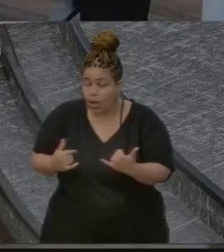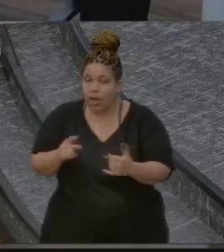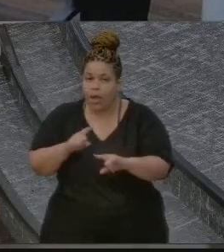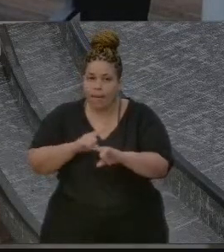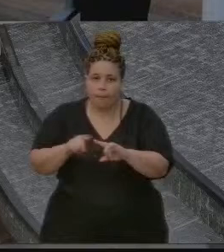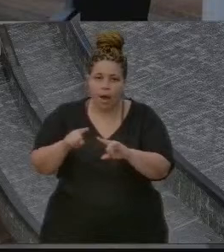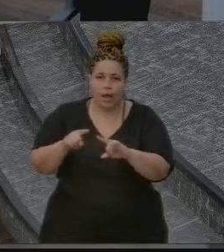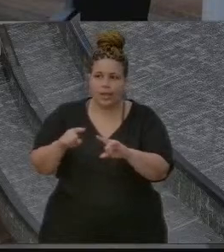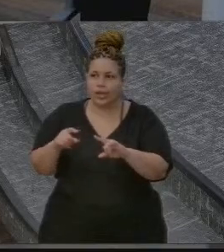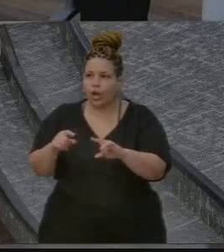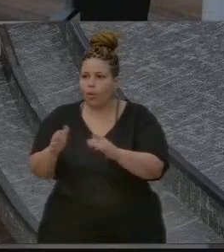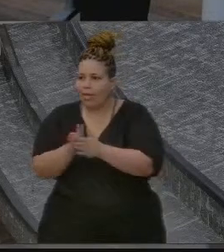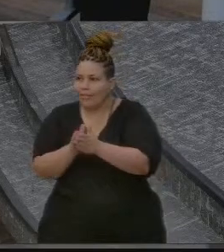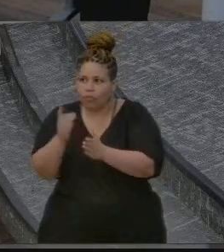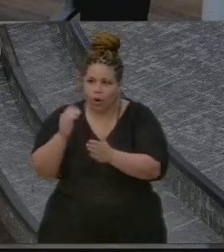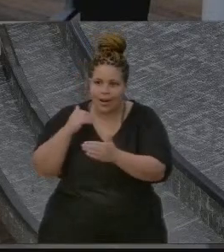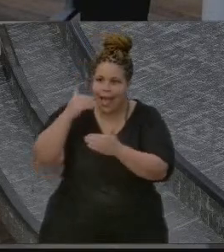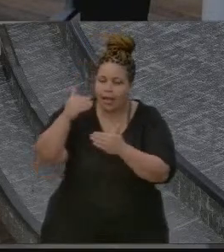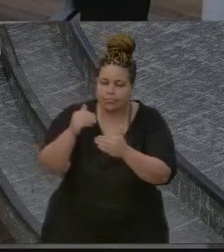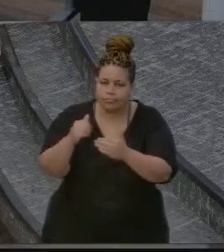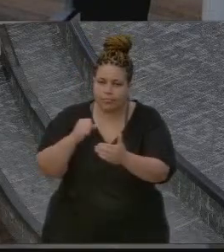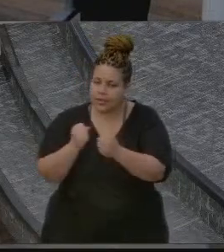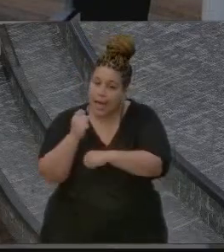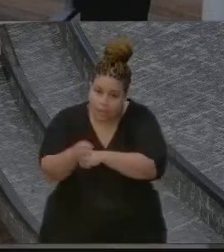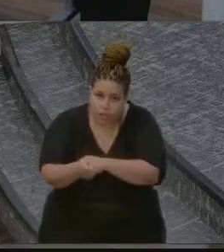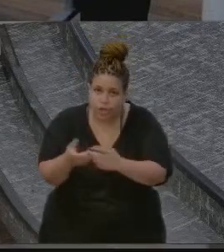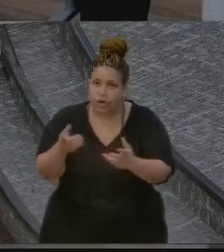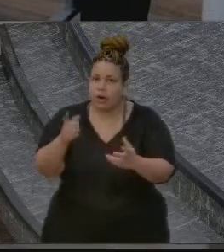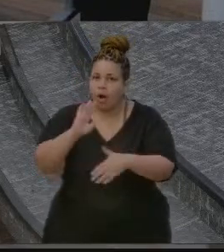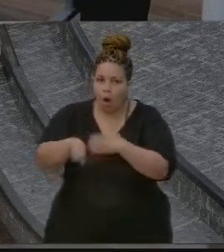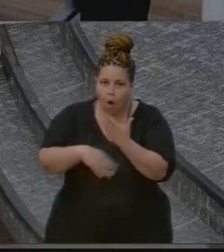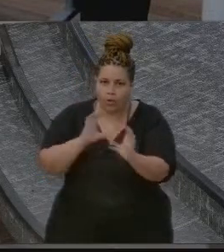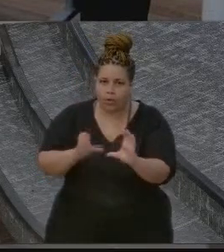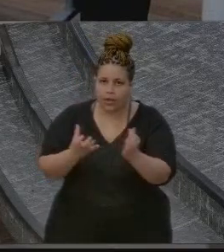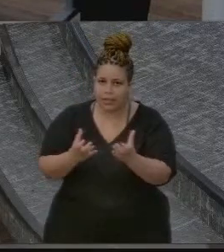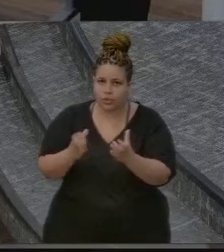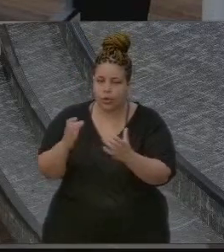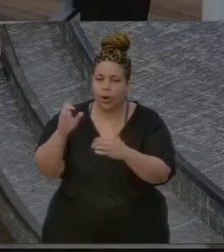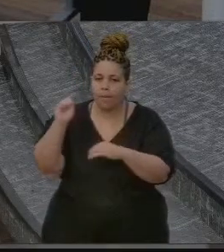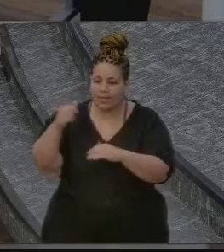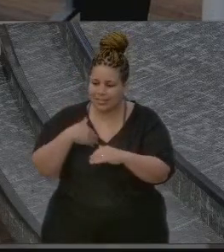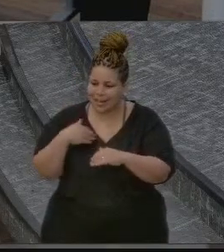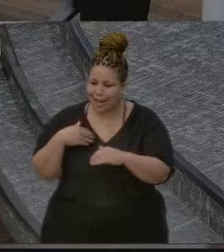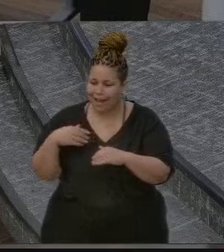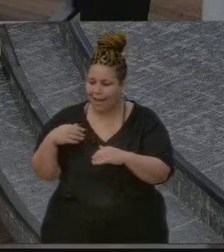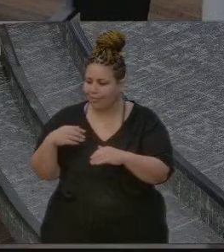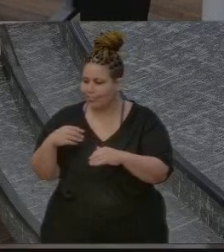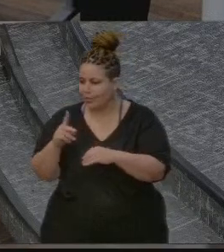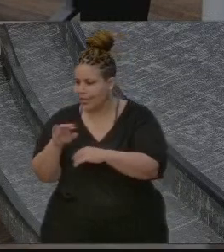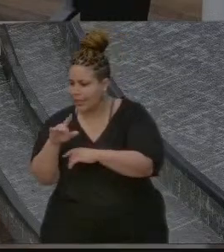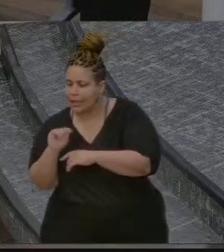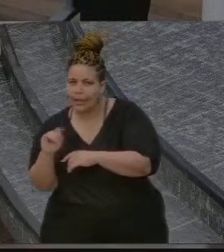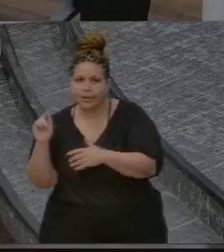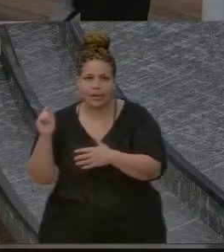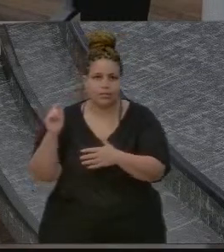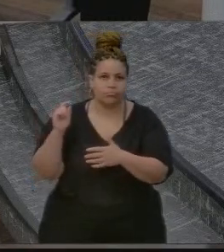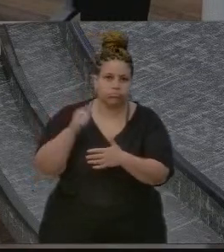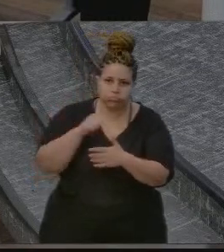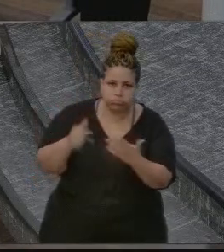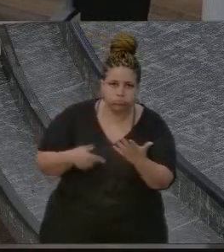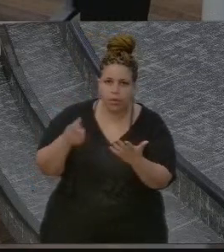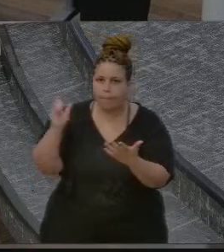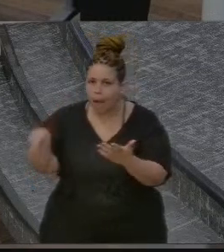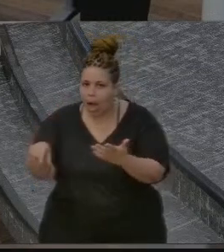next year, if we said all of our classrooms have to have one of these kits, we could absolutely budget for it. But if they wanted to implement it this year, we do